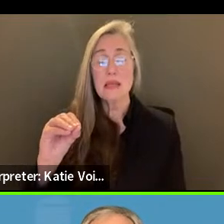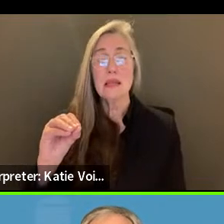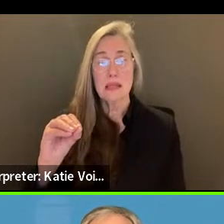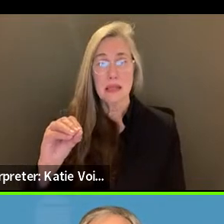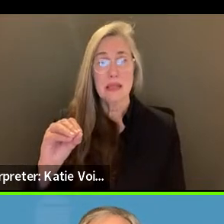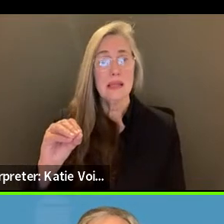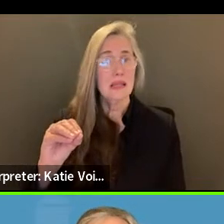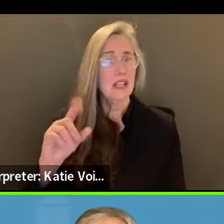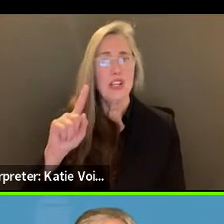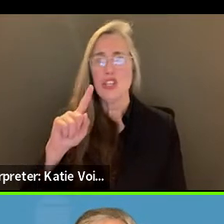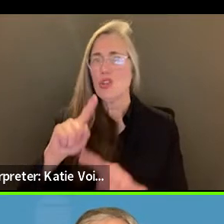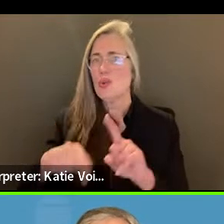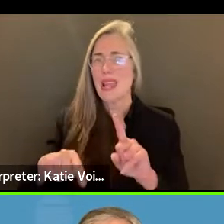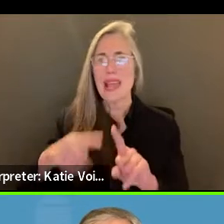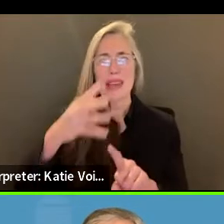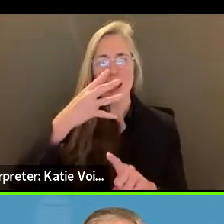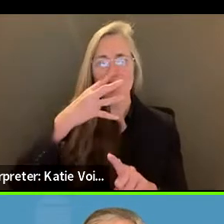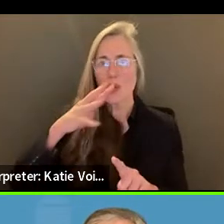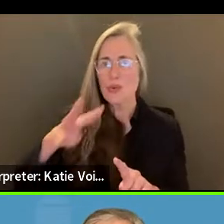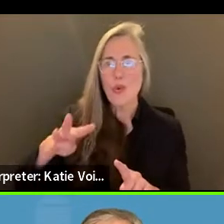cannot turn away from.